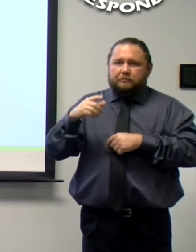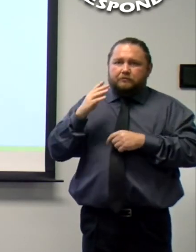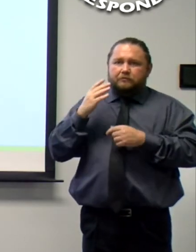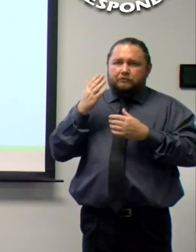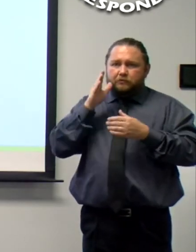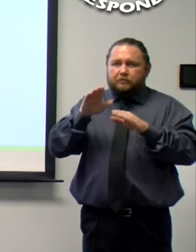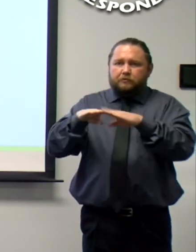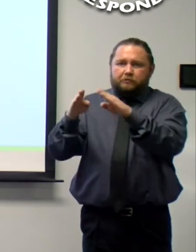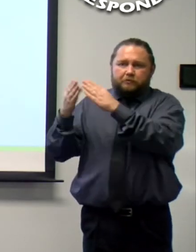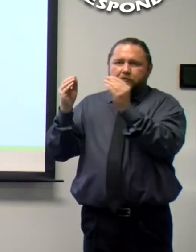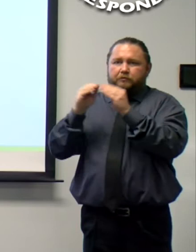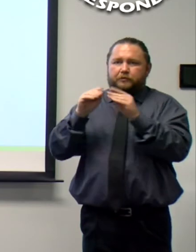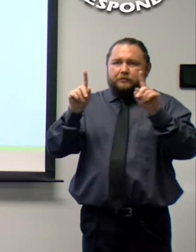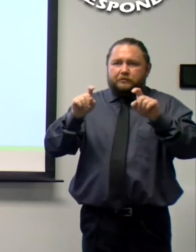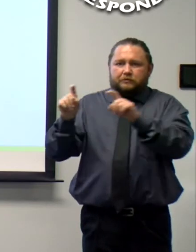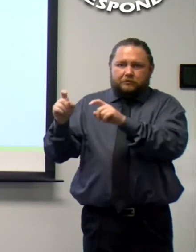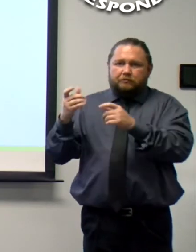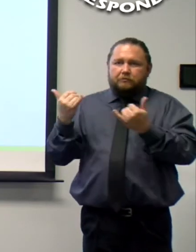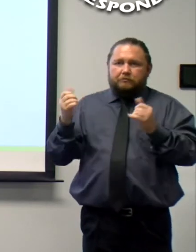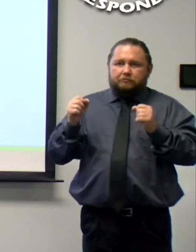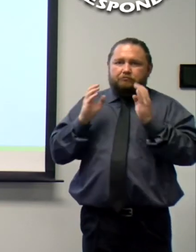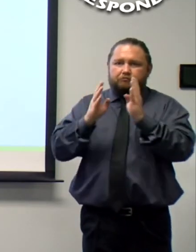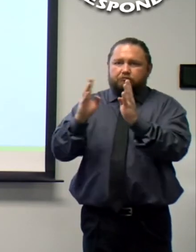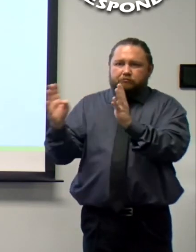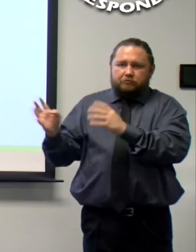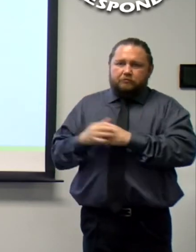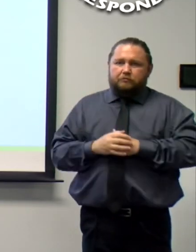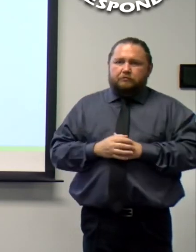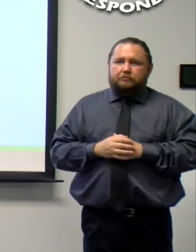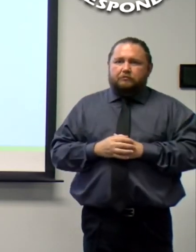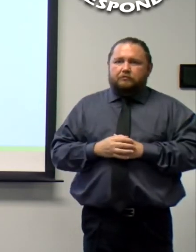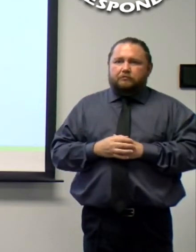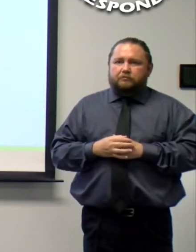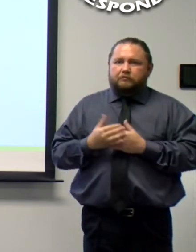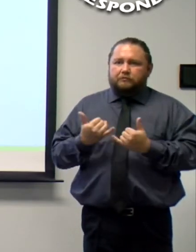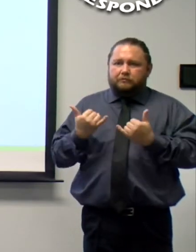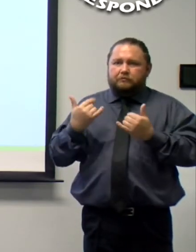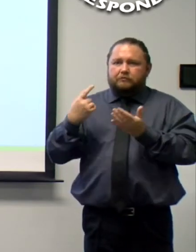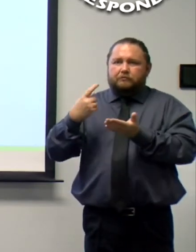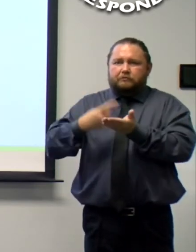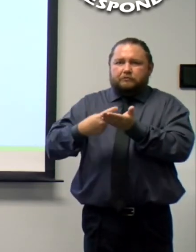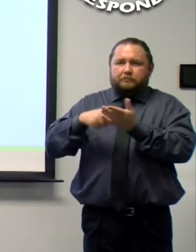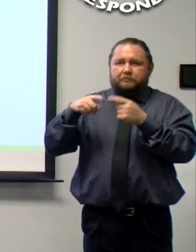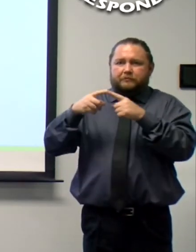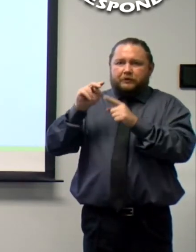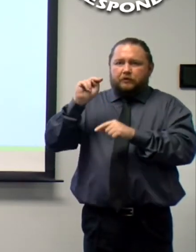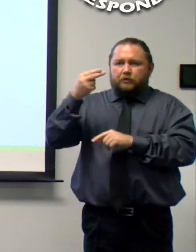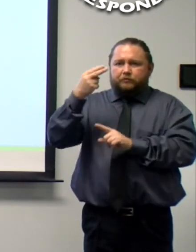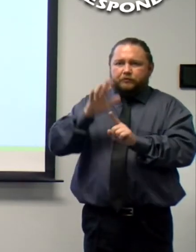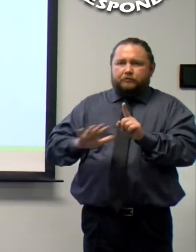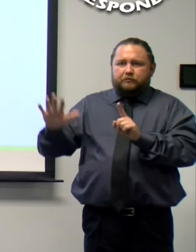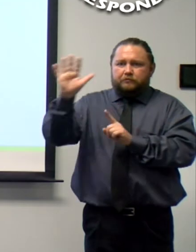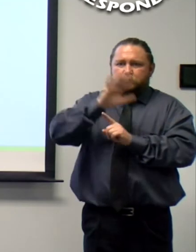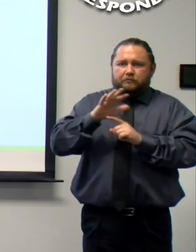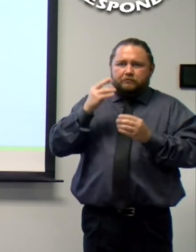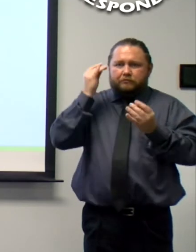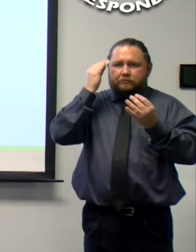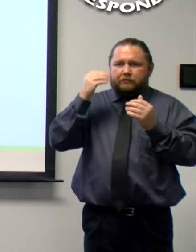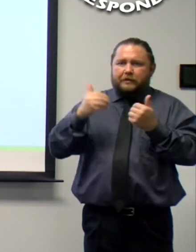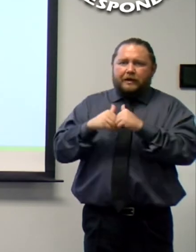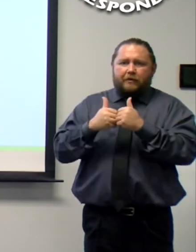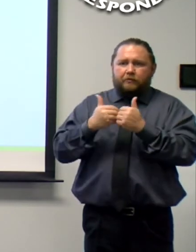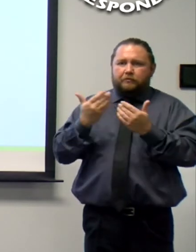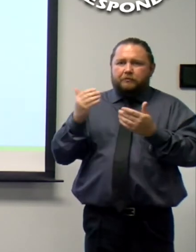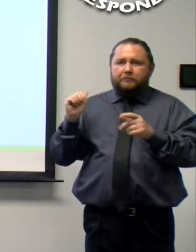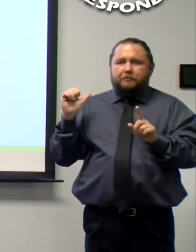on us as we engage in opening up our businesses, our recreational activities, our faith-based communities and churches, opening